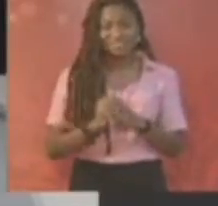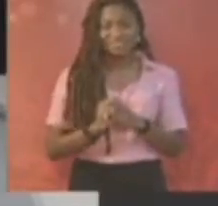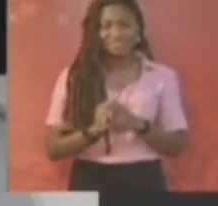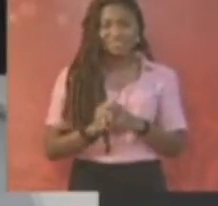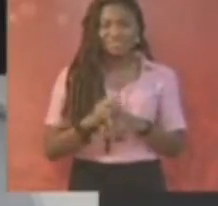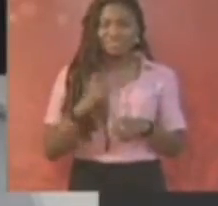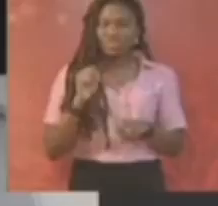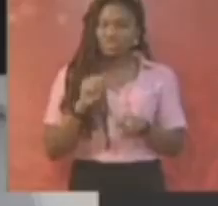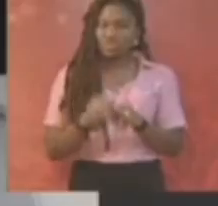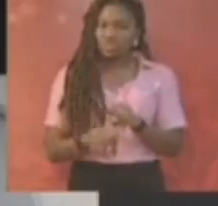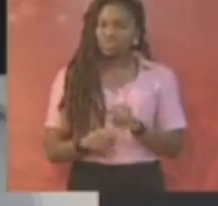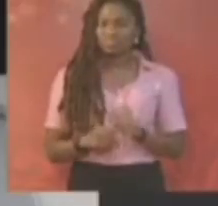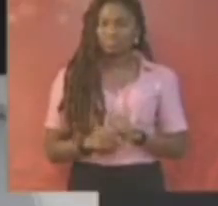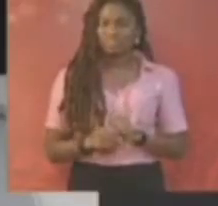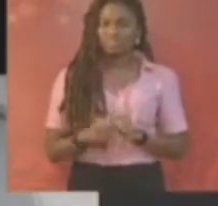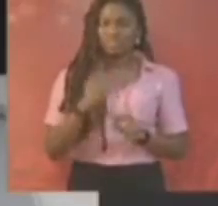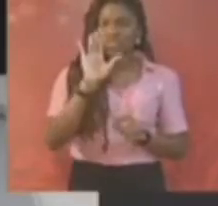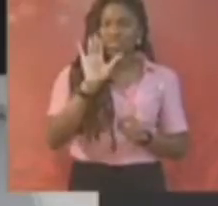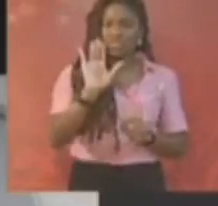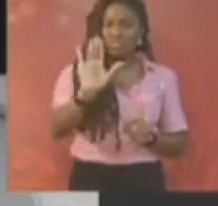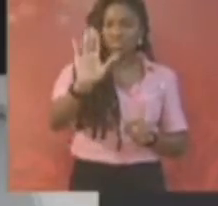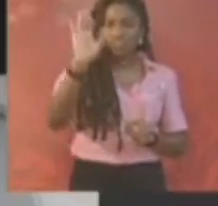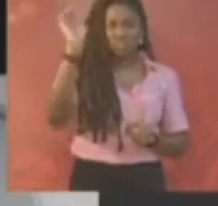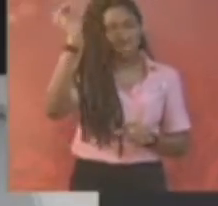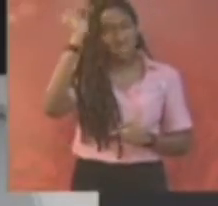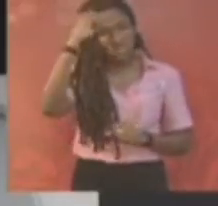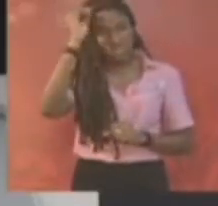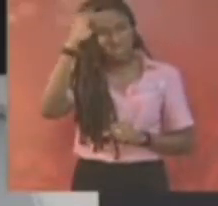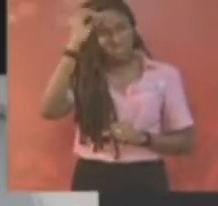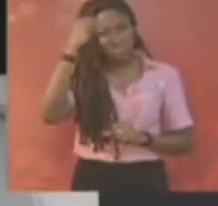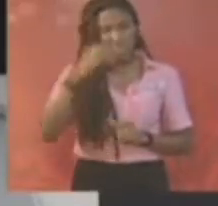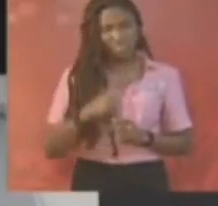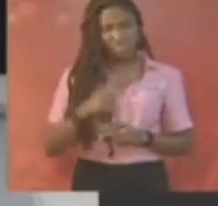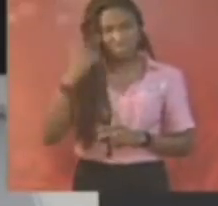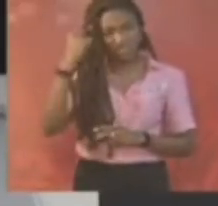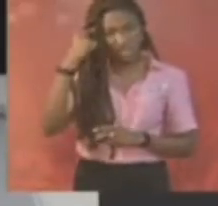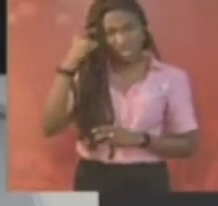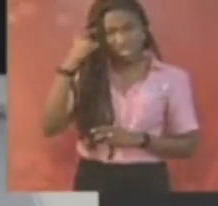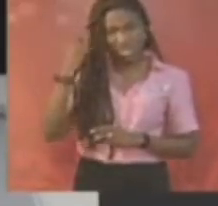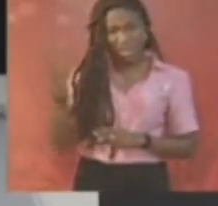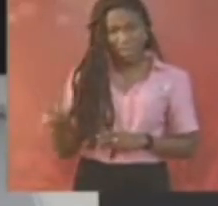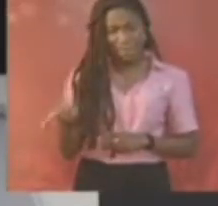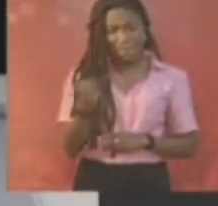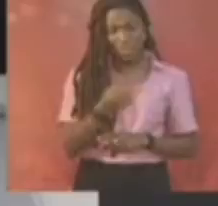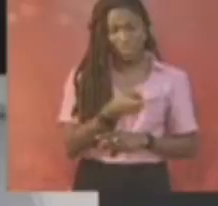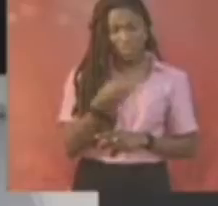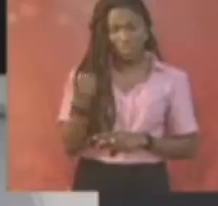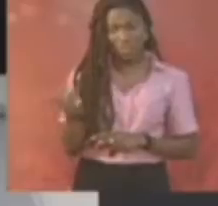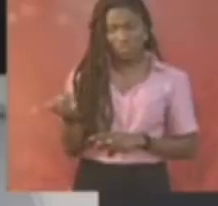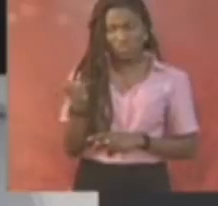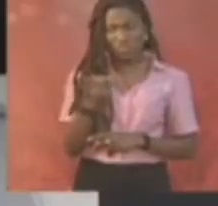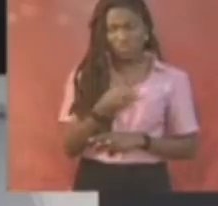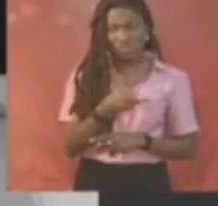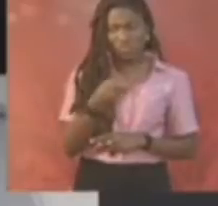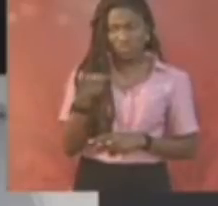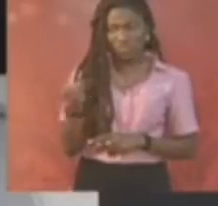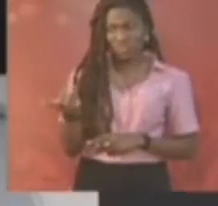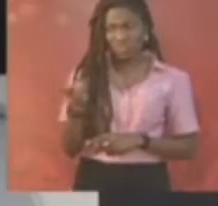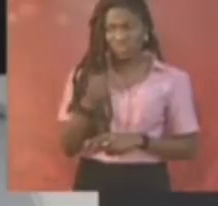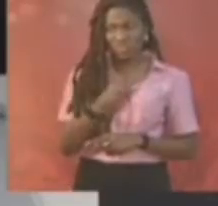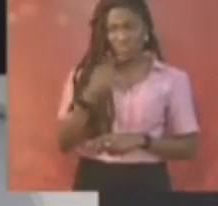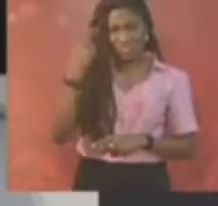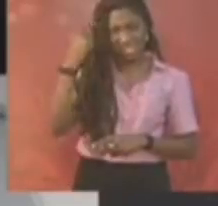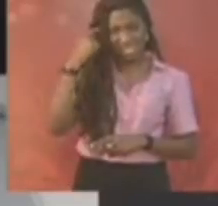an epidemiological standpoint, does these two situations have any difference in its risk to